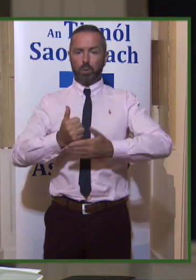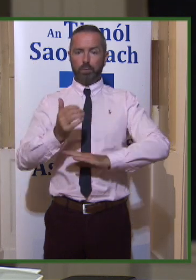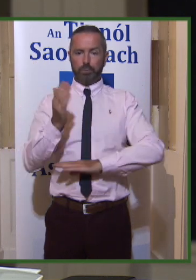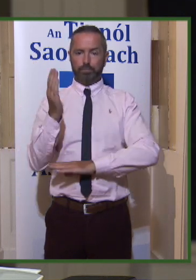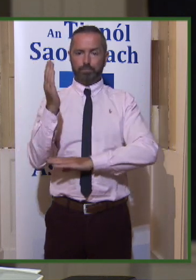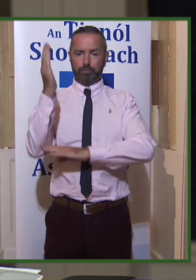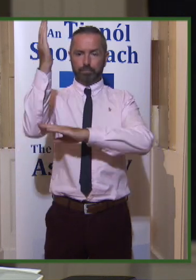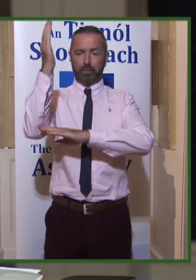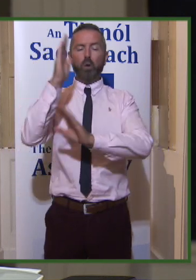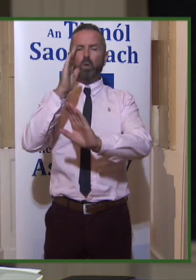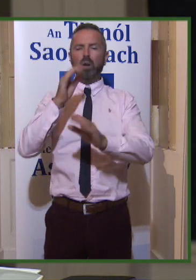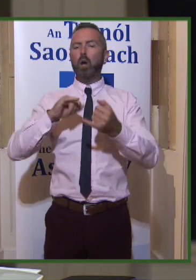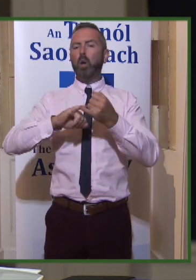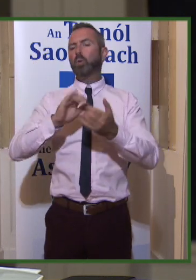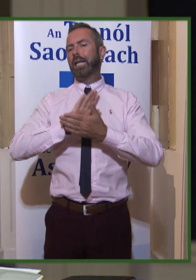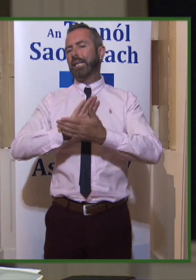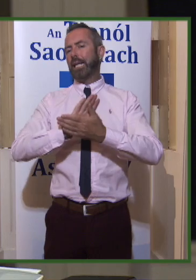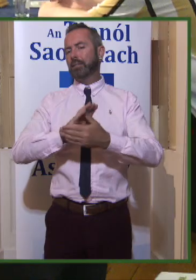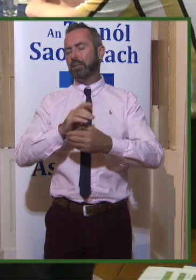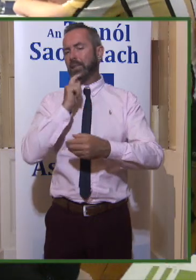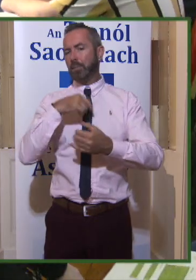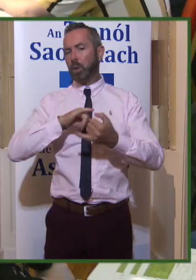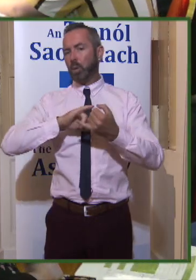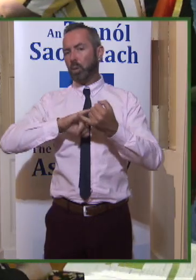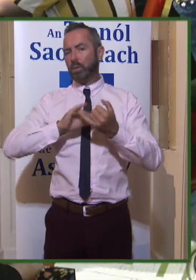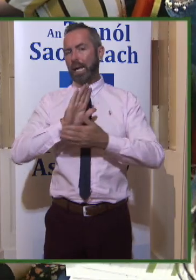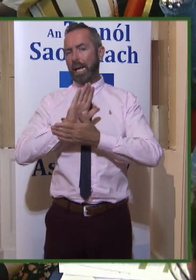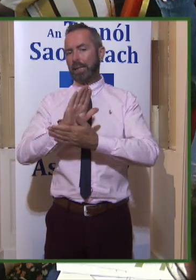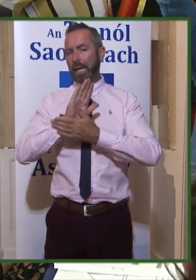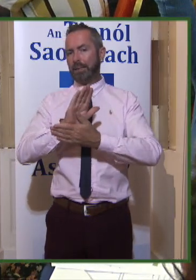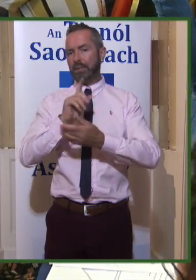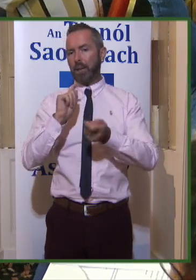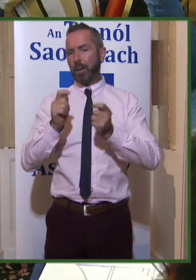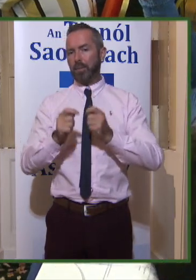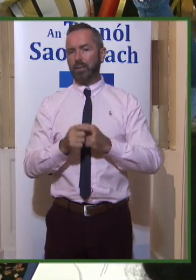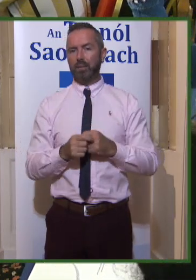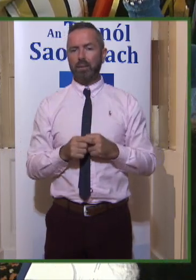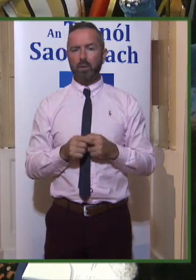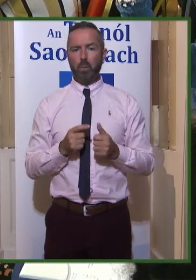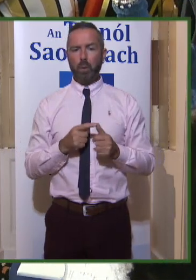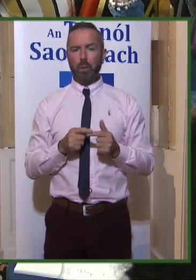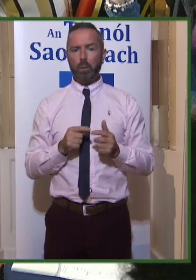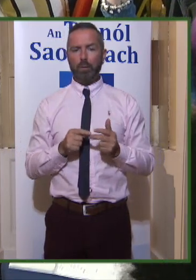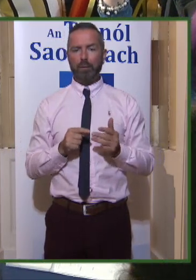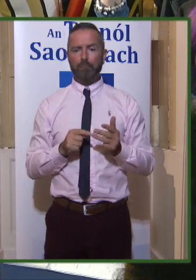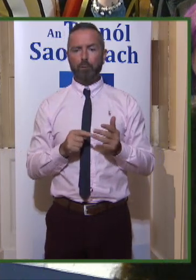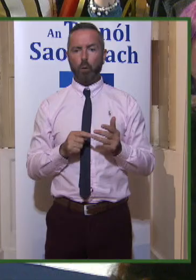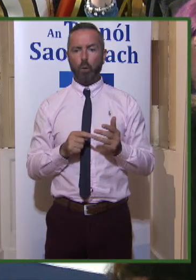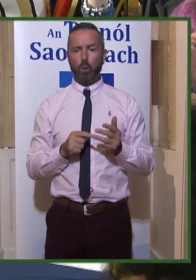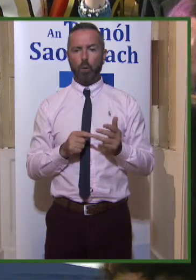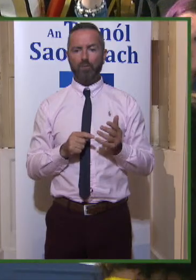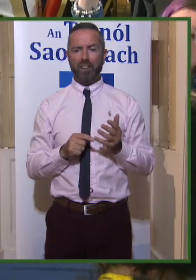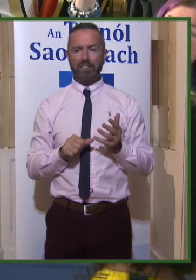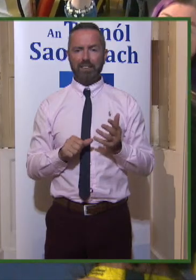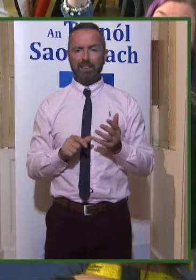who's against that amendment? Who's against that amendment? 1, 2, 3, 4, 5,